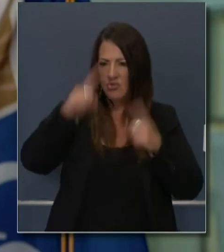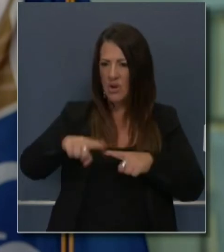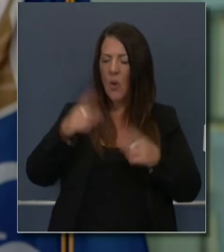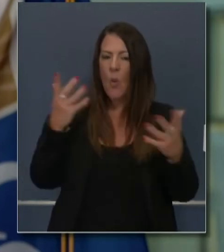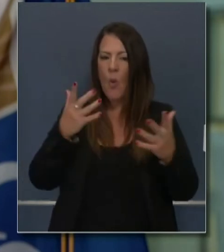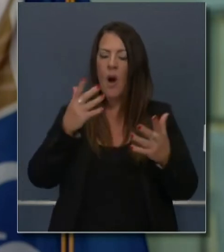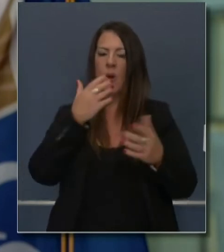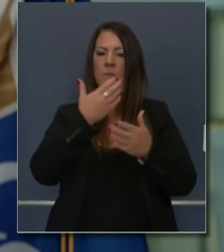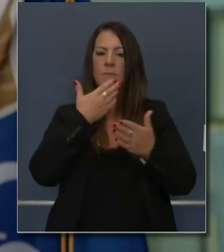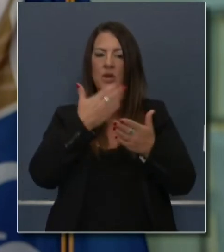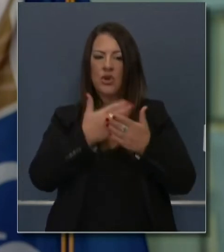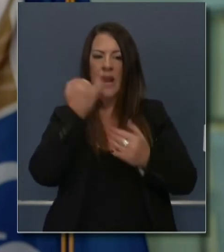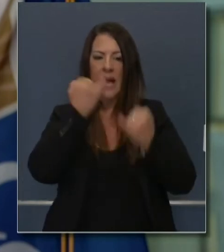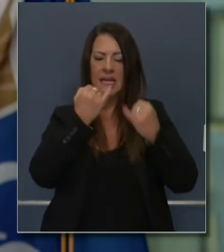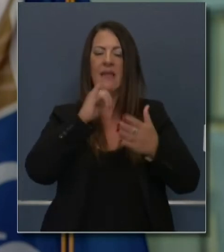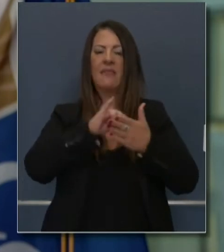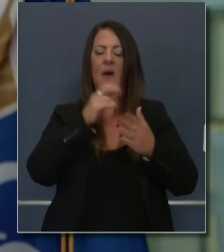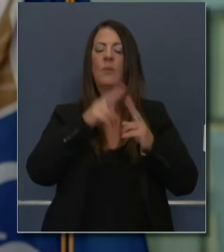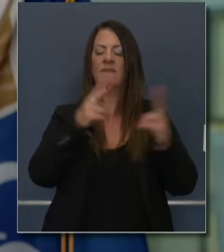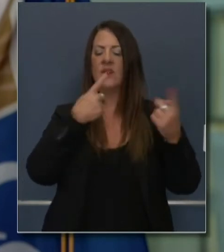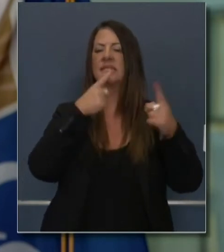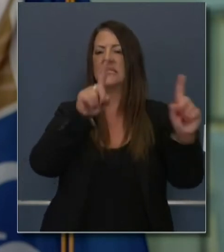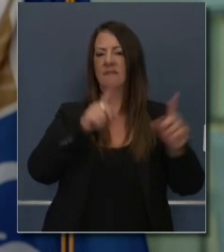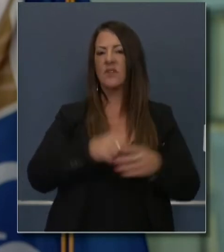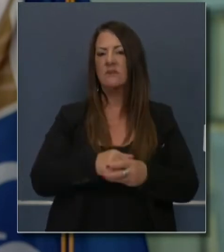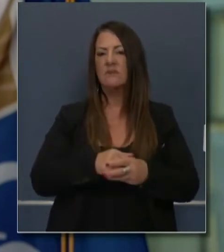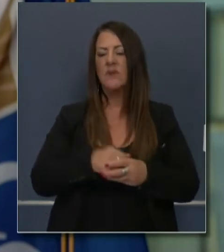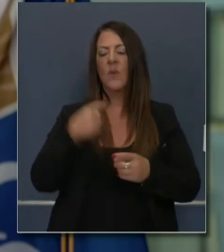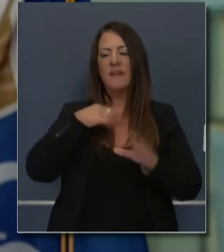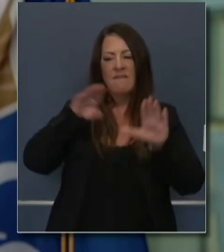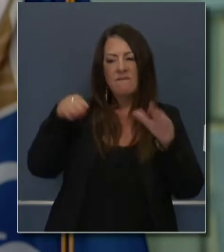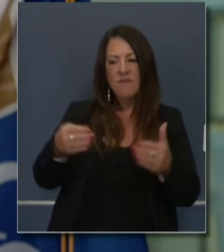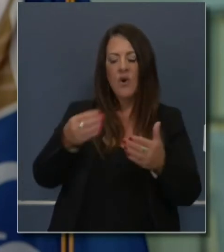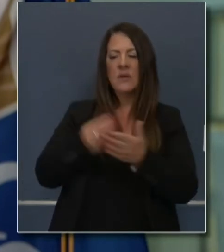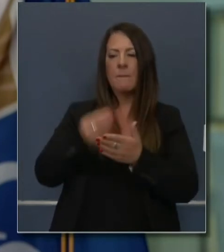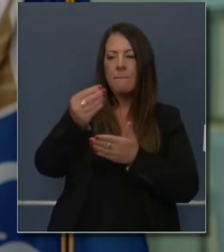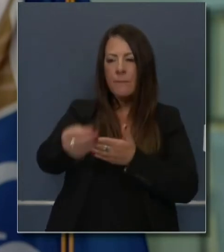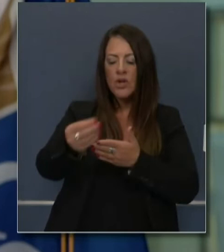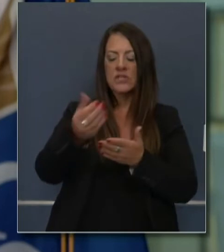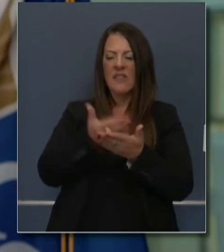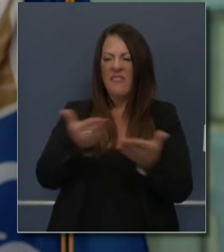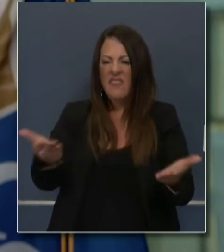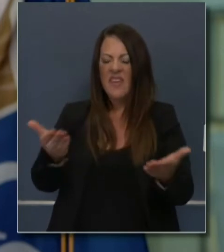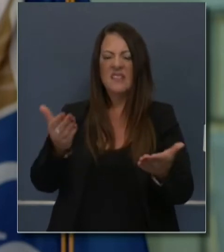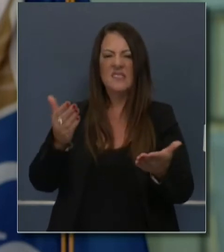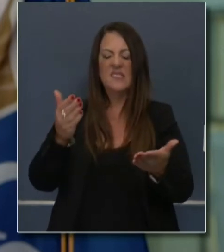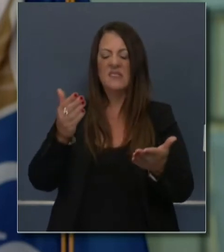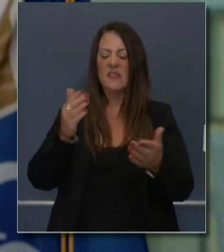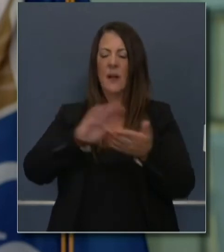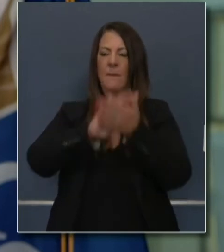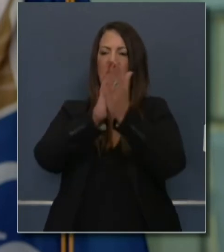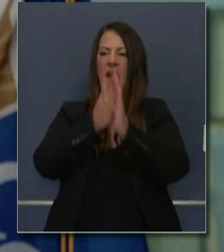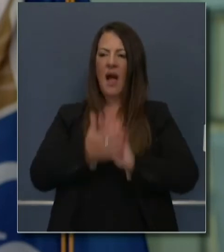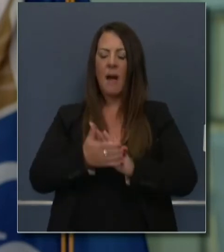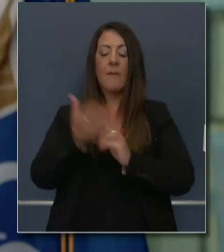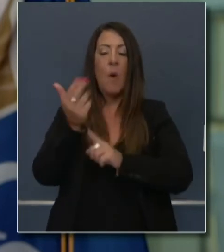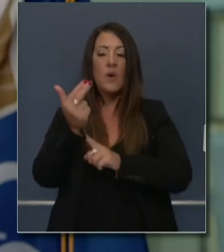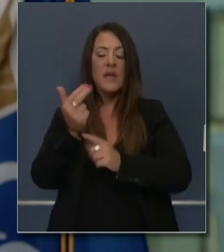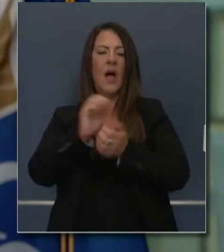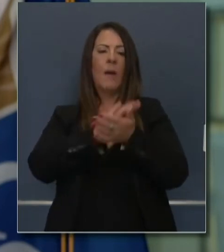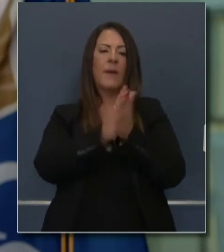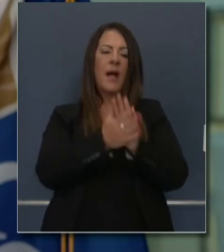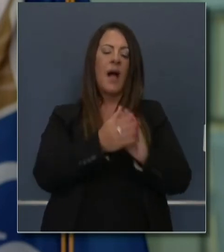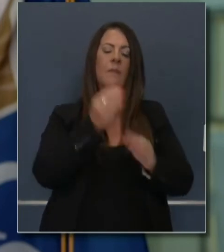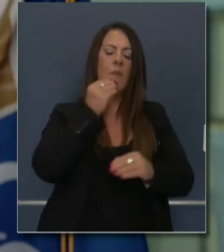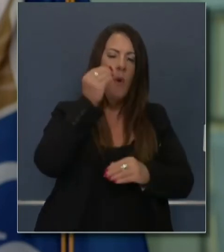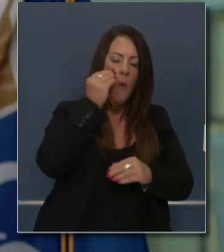results is, again, focusing on assets, these permanent assets, the ability to convert hotels and